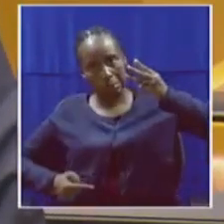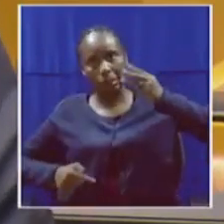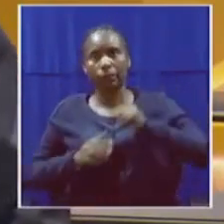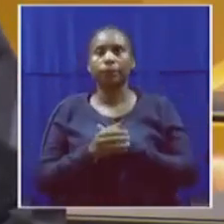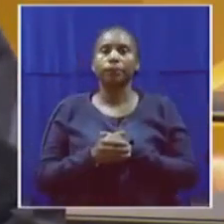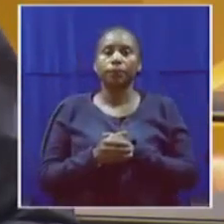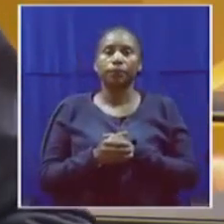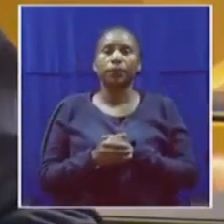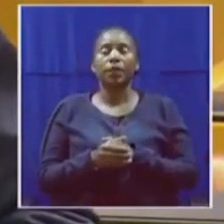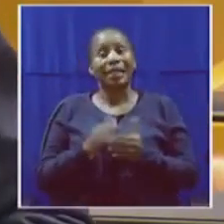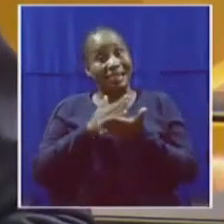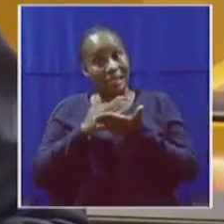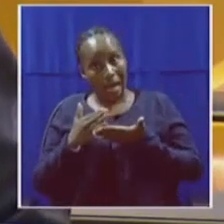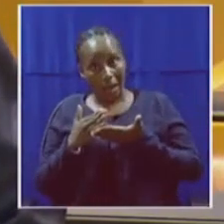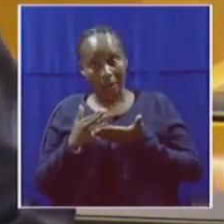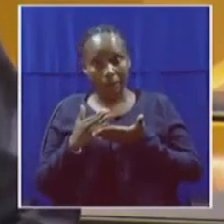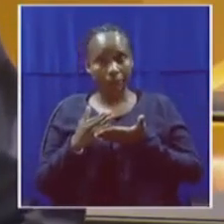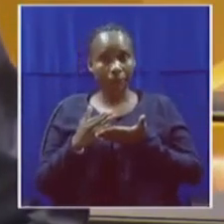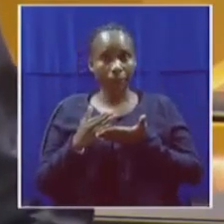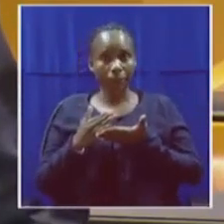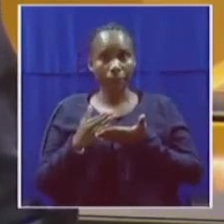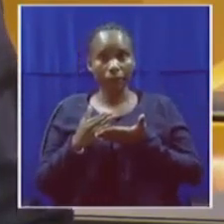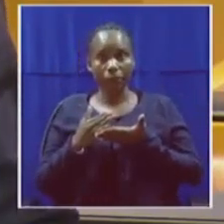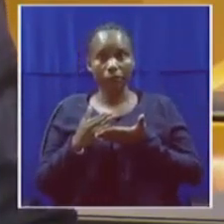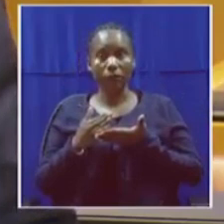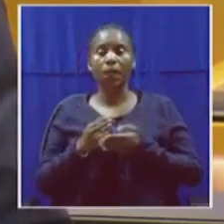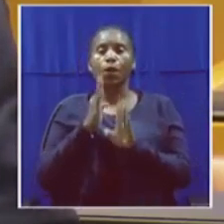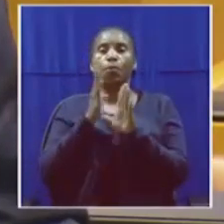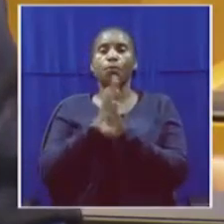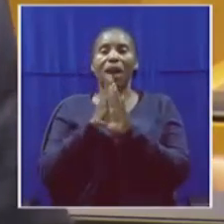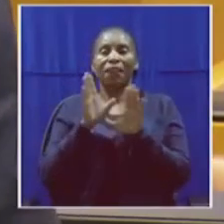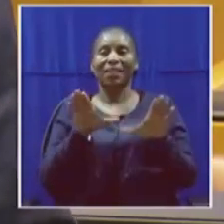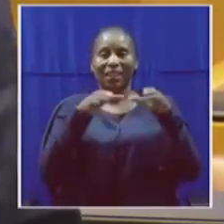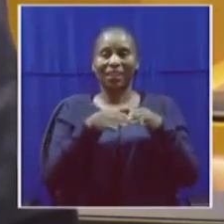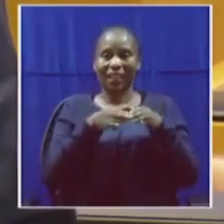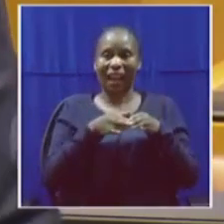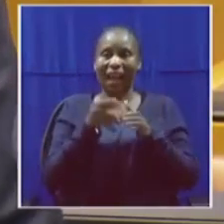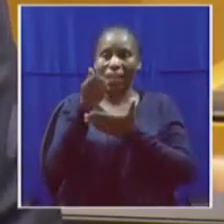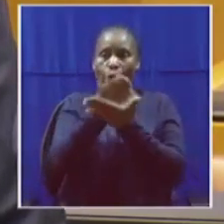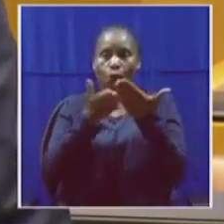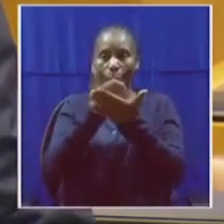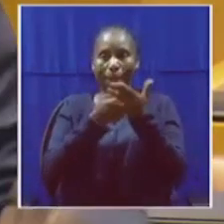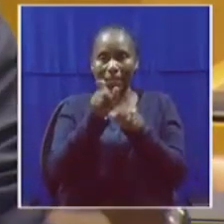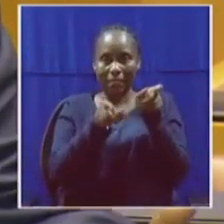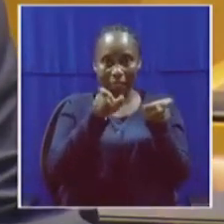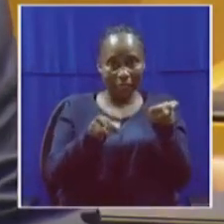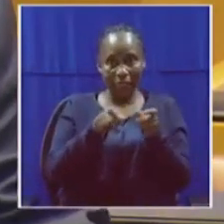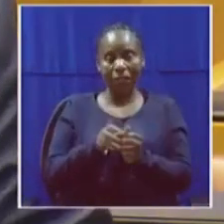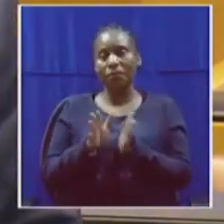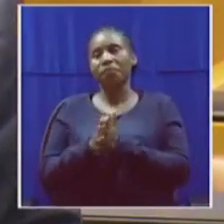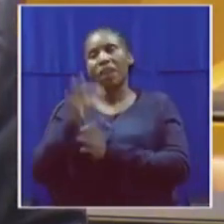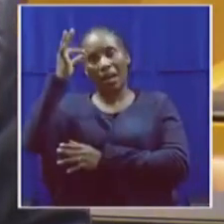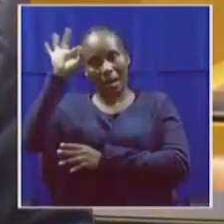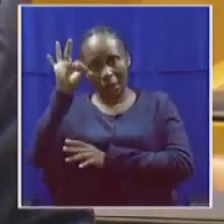While some were private sector economists, government economists, South African